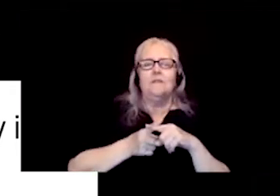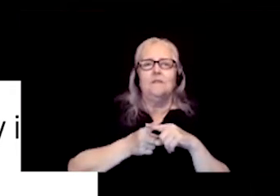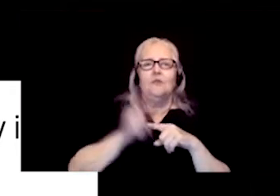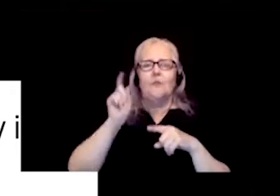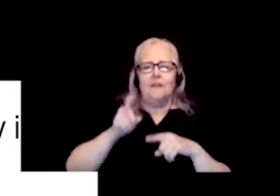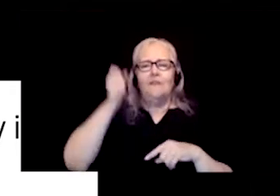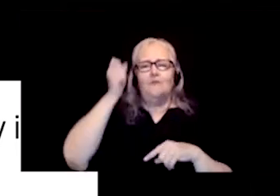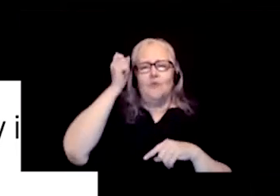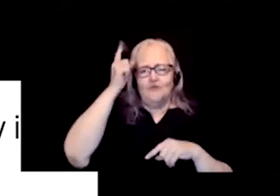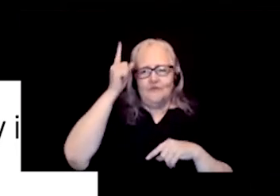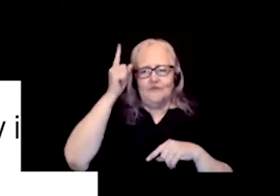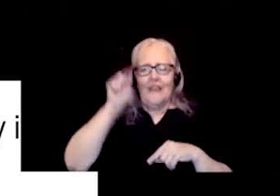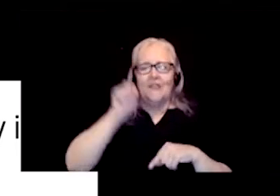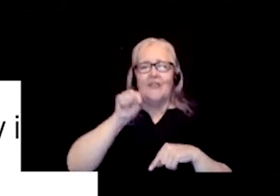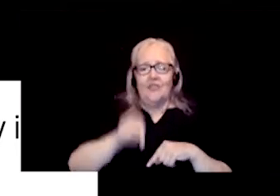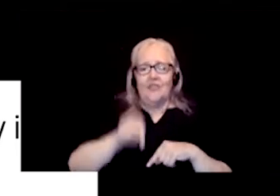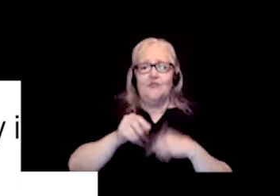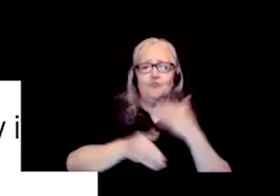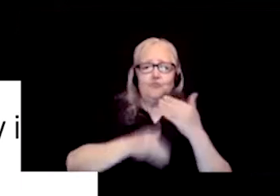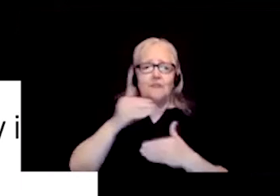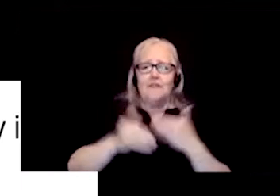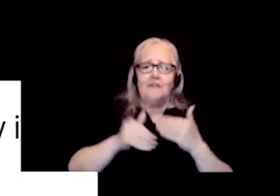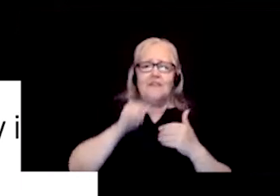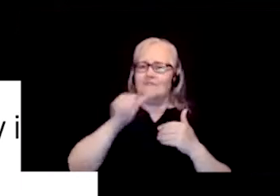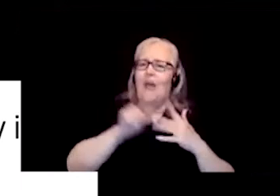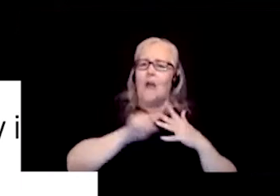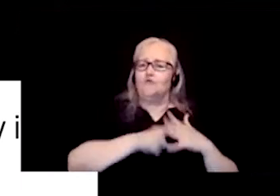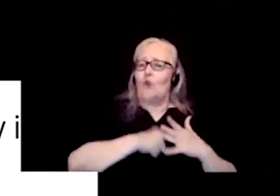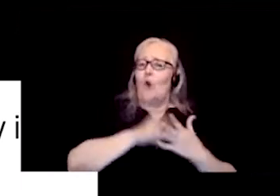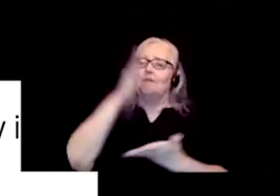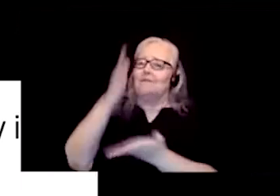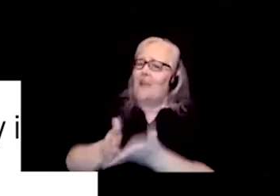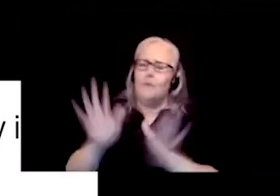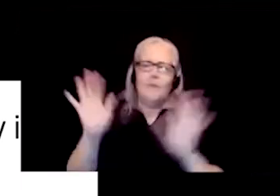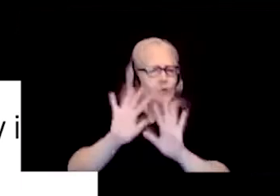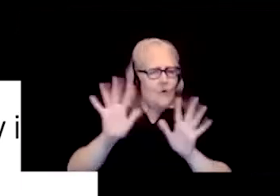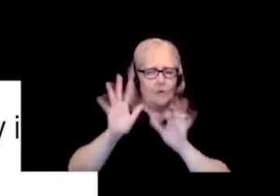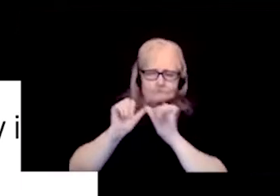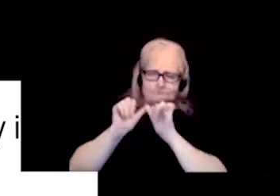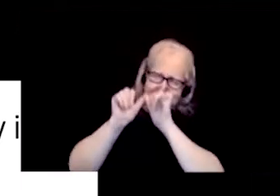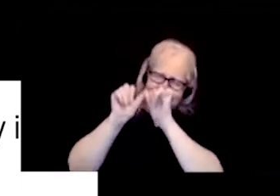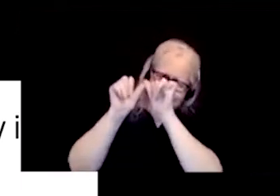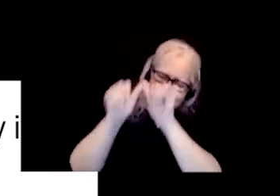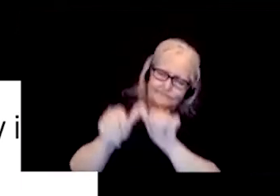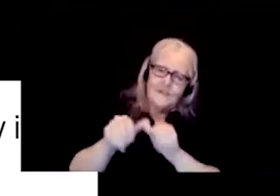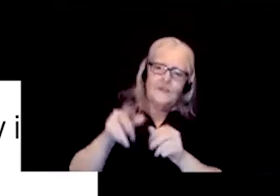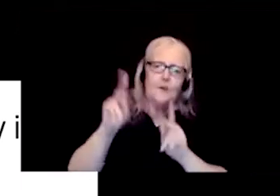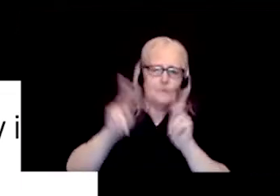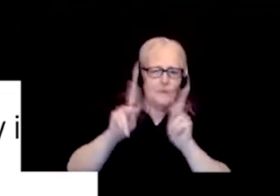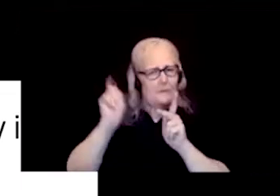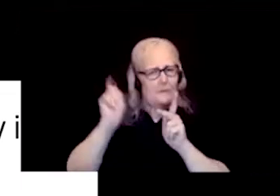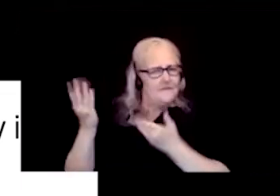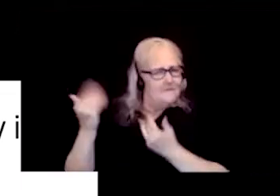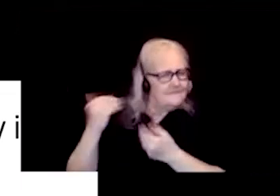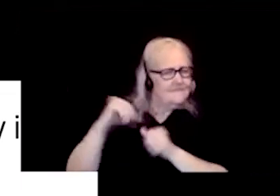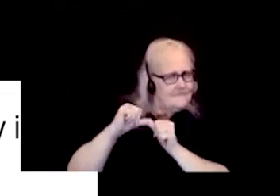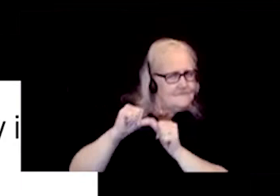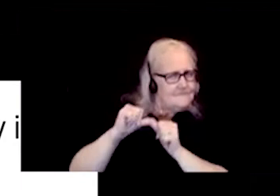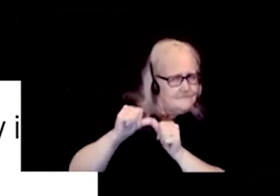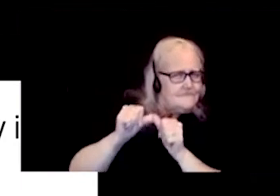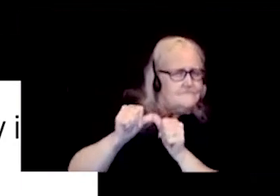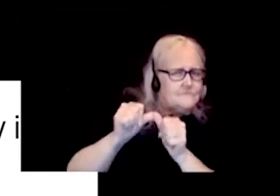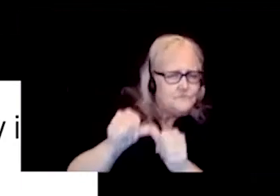continuous process. People need to be continuously engaged. We also, lastly, need to understand that health